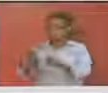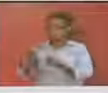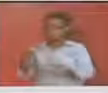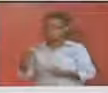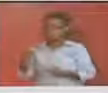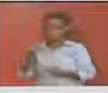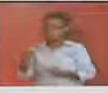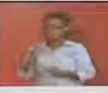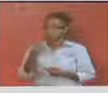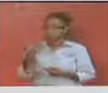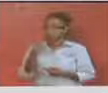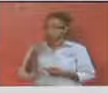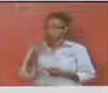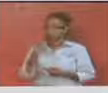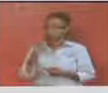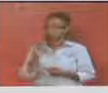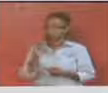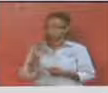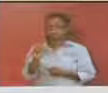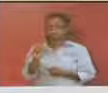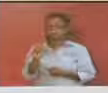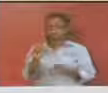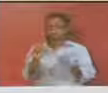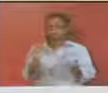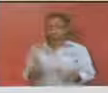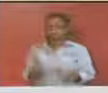example of UK variant in a quarantined